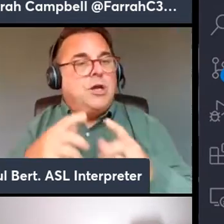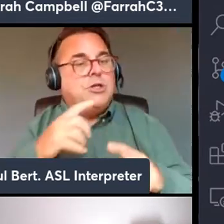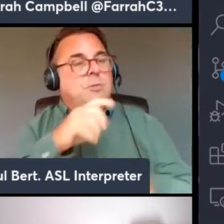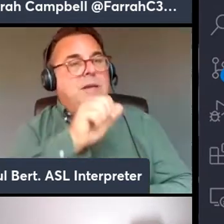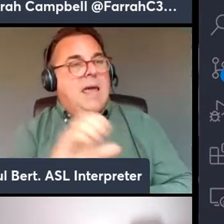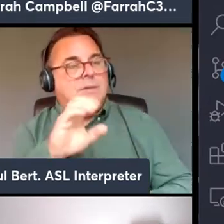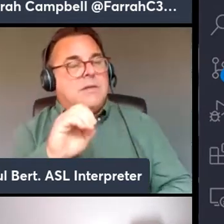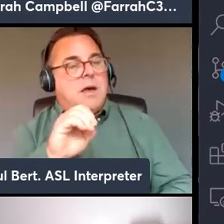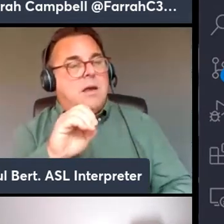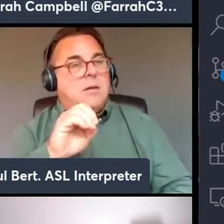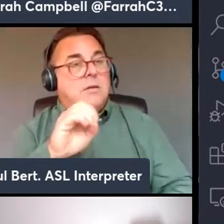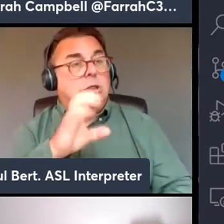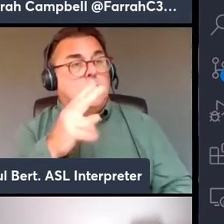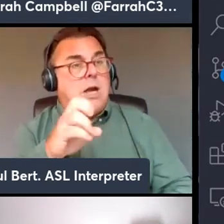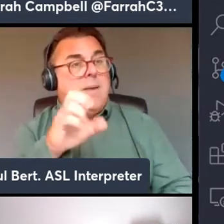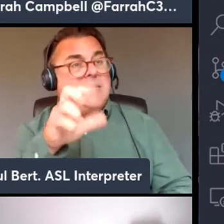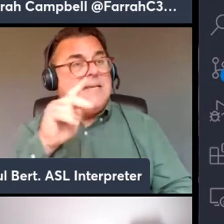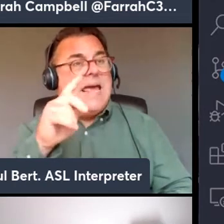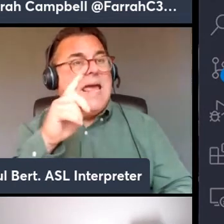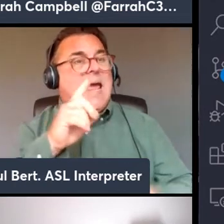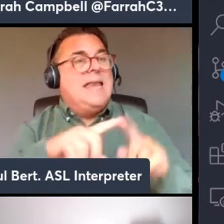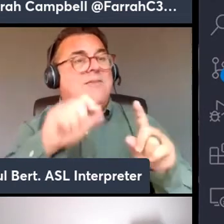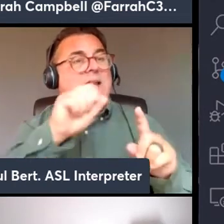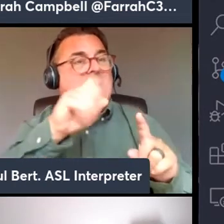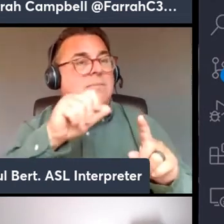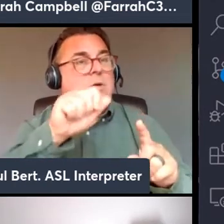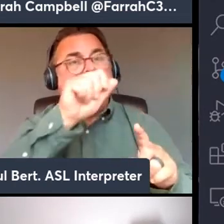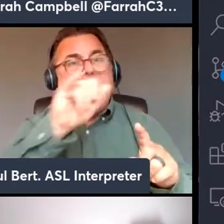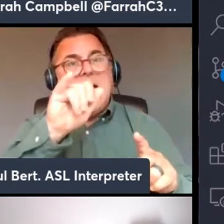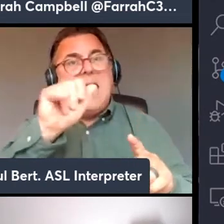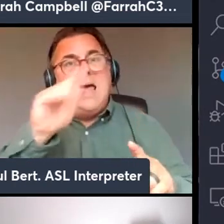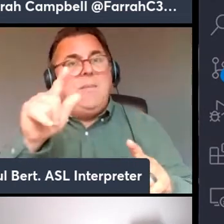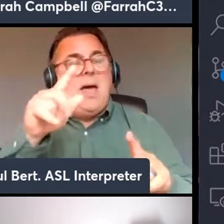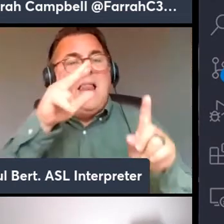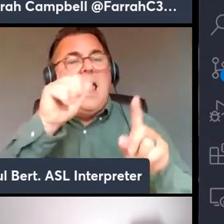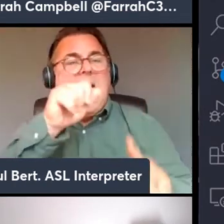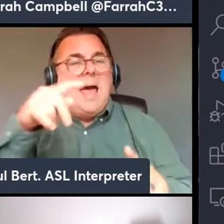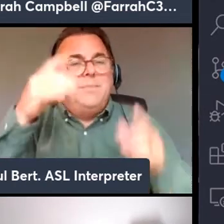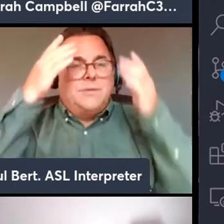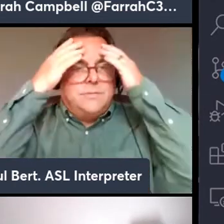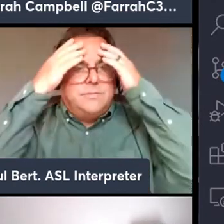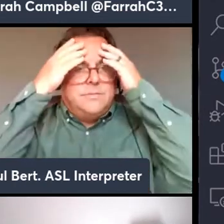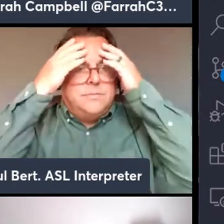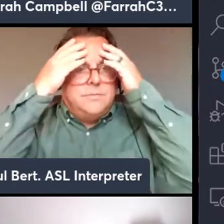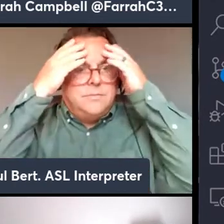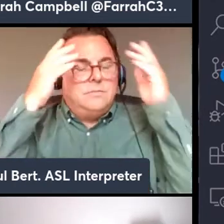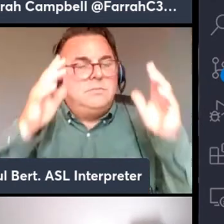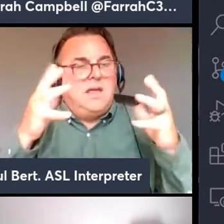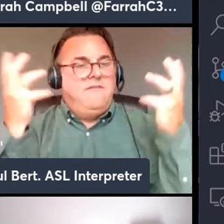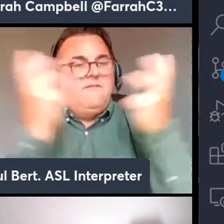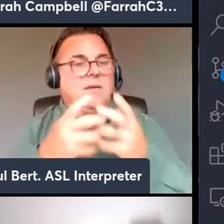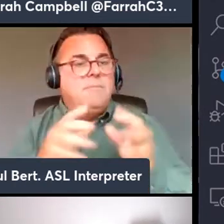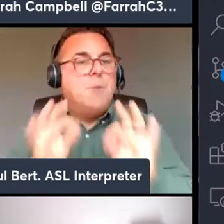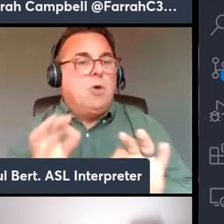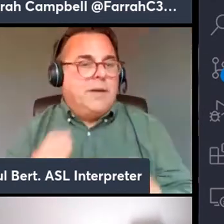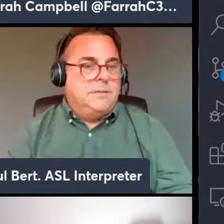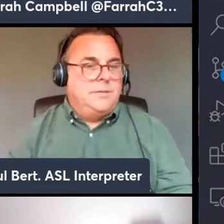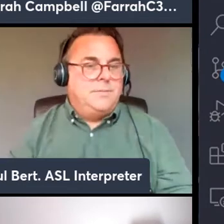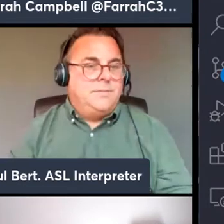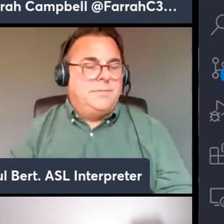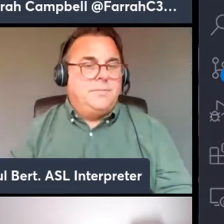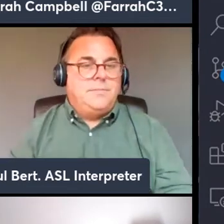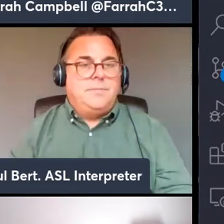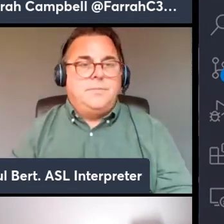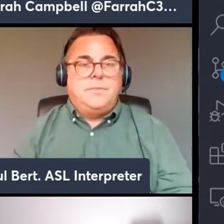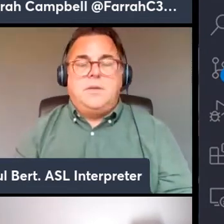SDK and all the great AWS AI ML applications, like they really fit together very well. I